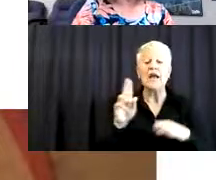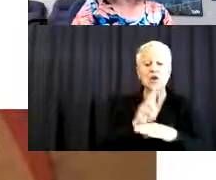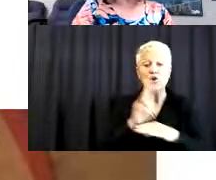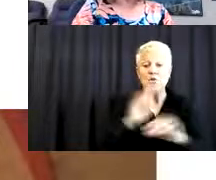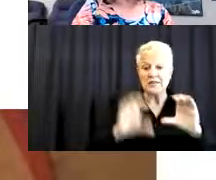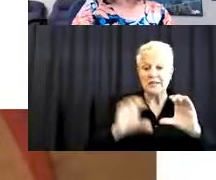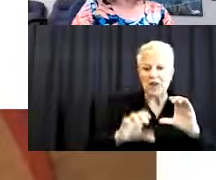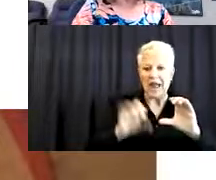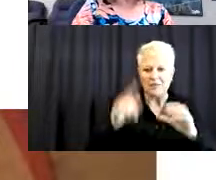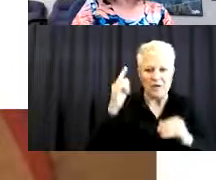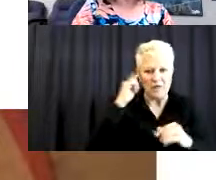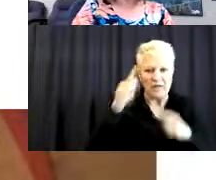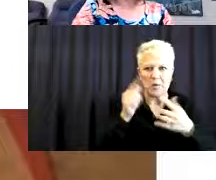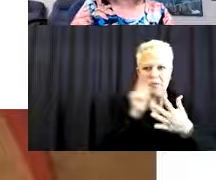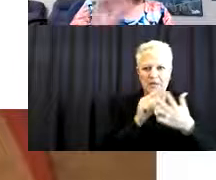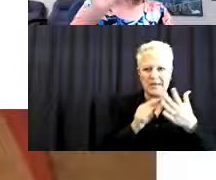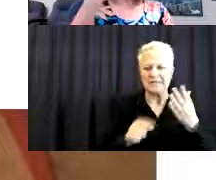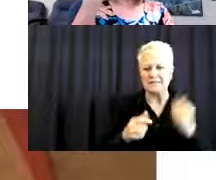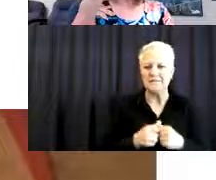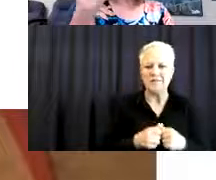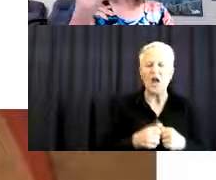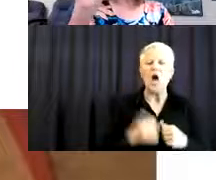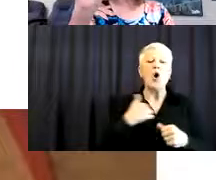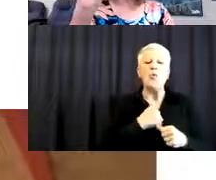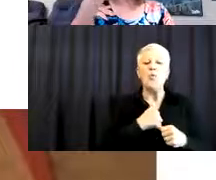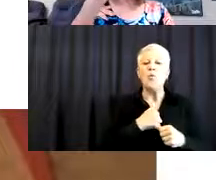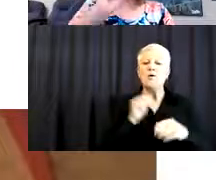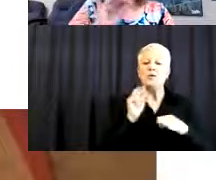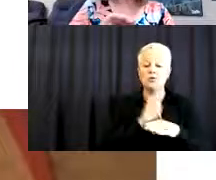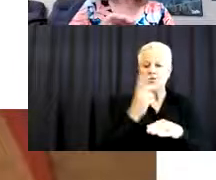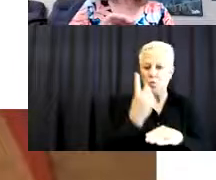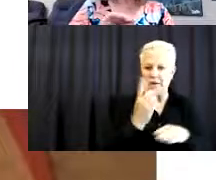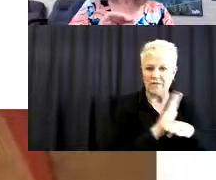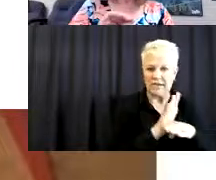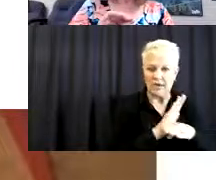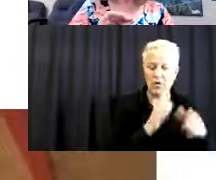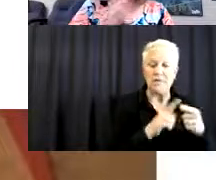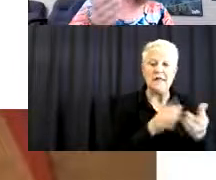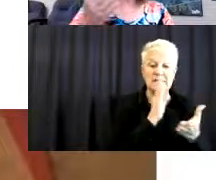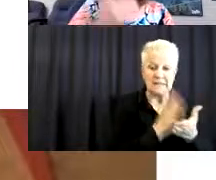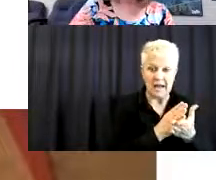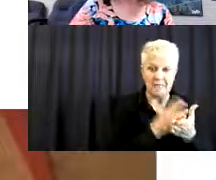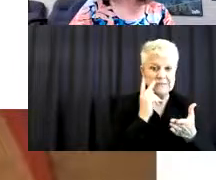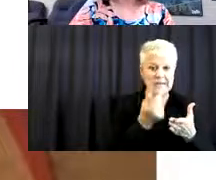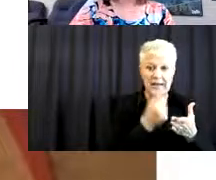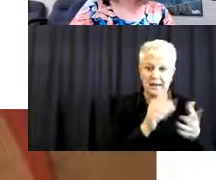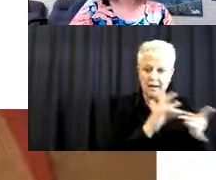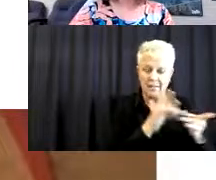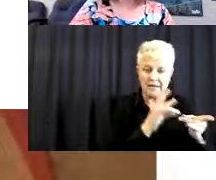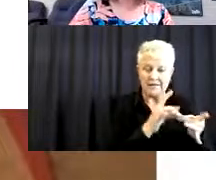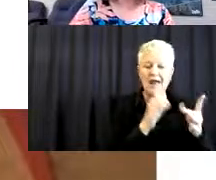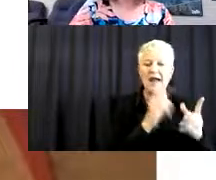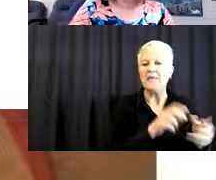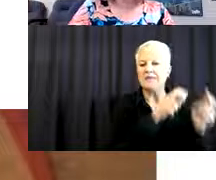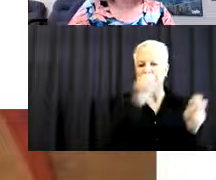if you have thoughts on these. As after we'll go to one video, we'll stop and see if there are any chat, and then we'll go right on to the second